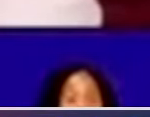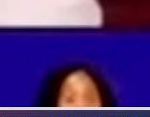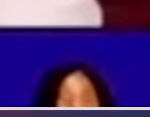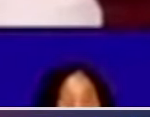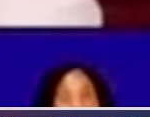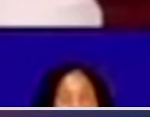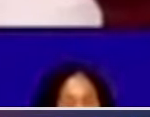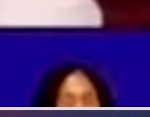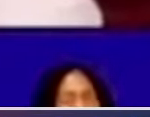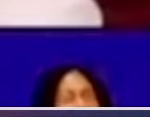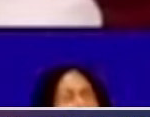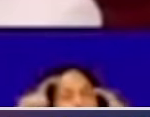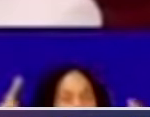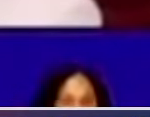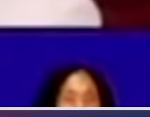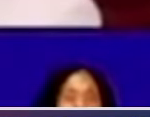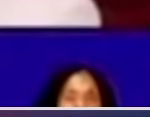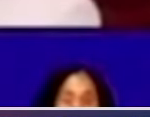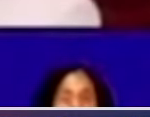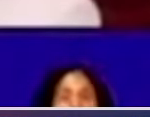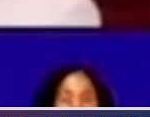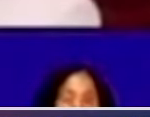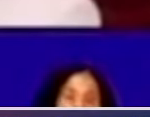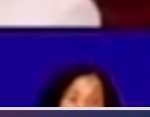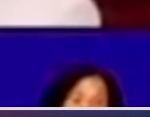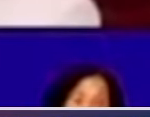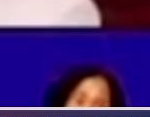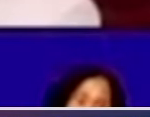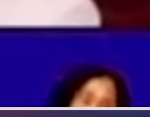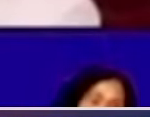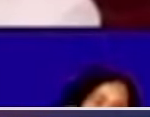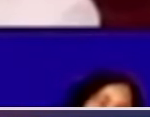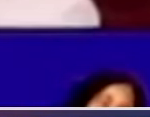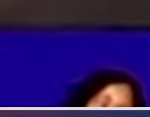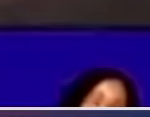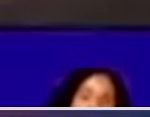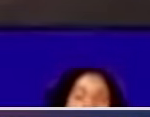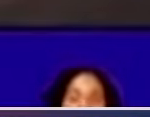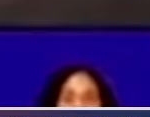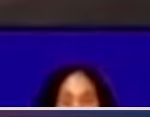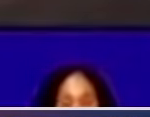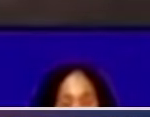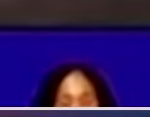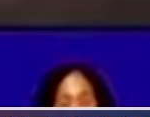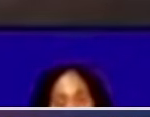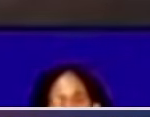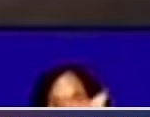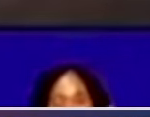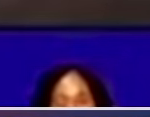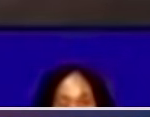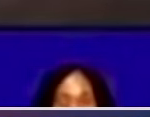of support on our side of the House to get this reform agenda driven through Parliament.